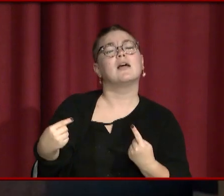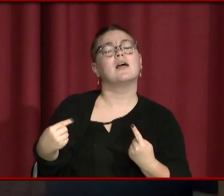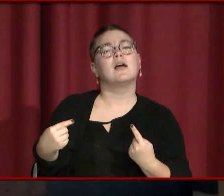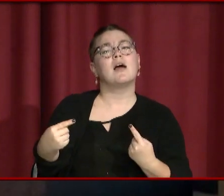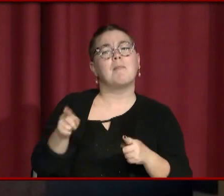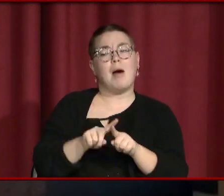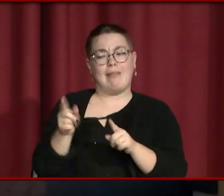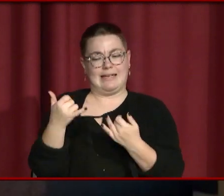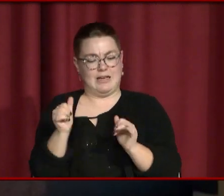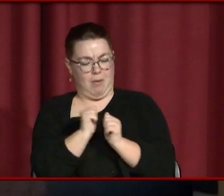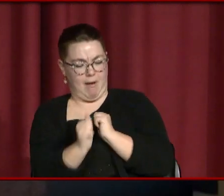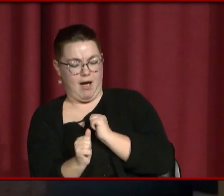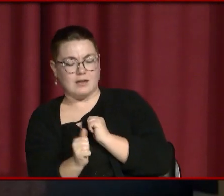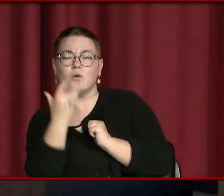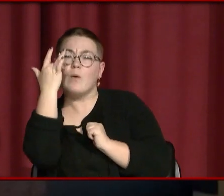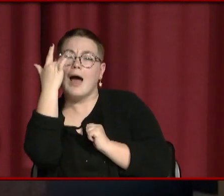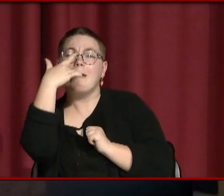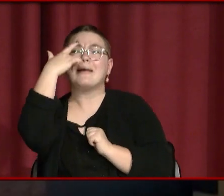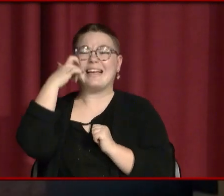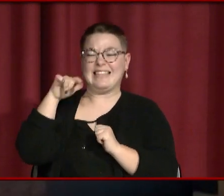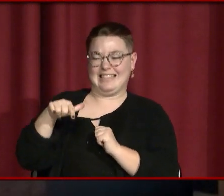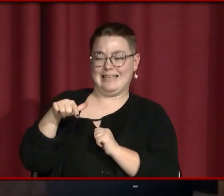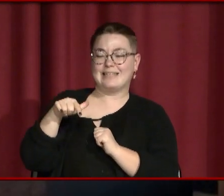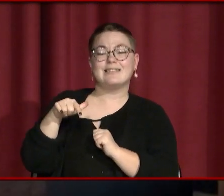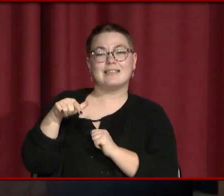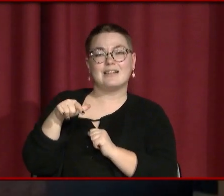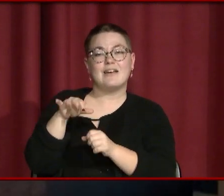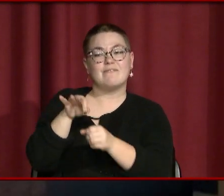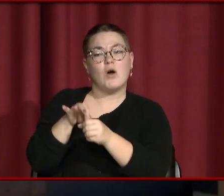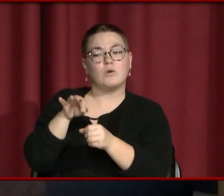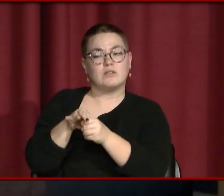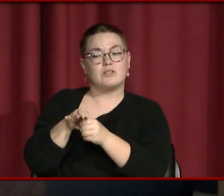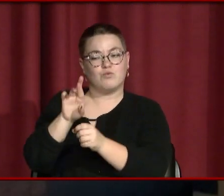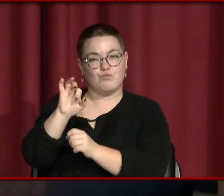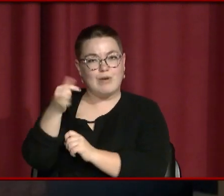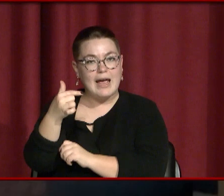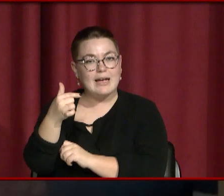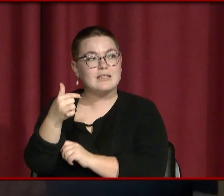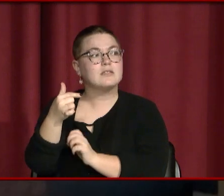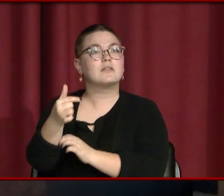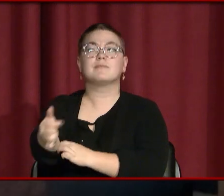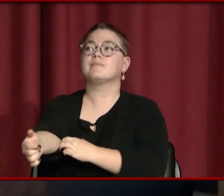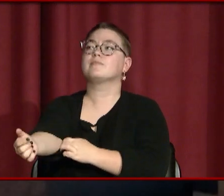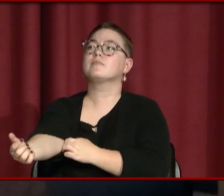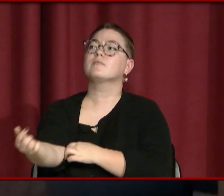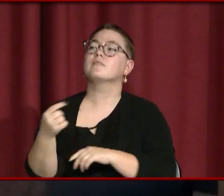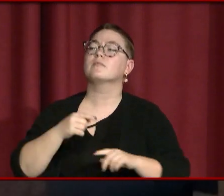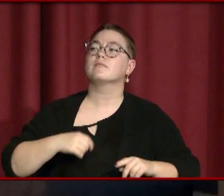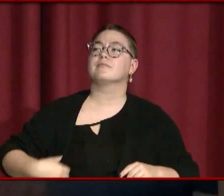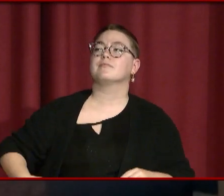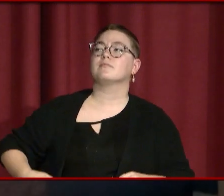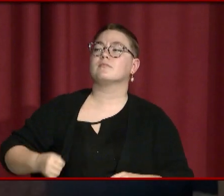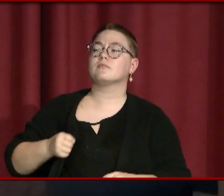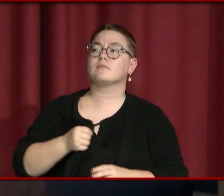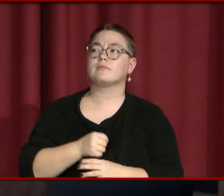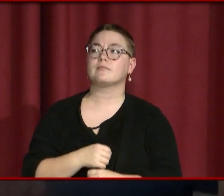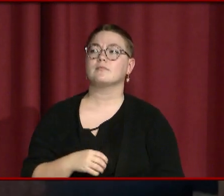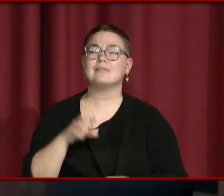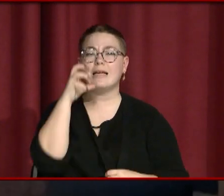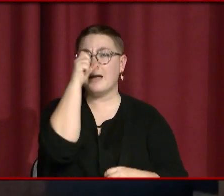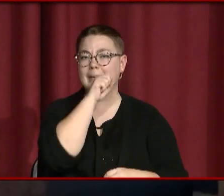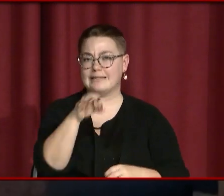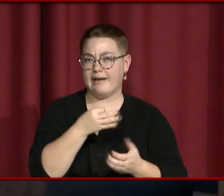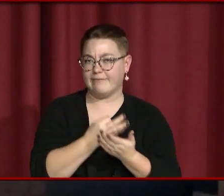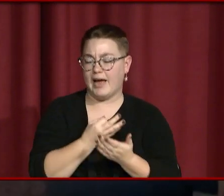about 54% of Ohioans vote Republican for the Ohio State House or for Congress, but the